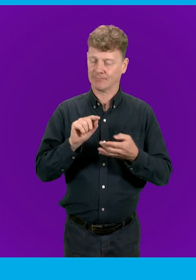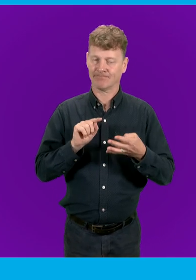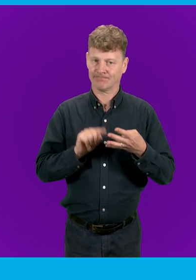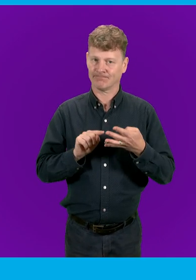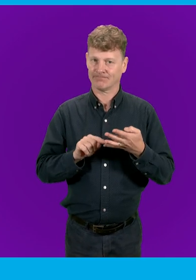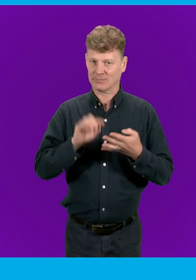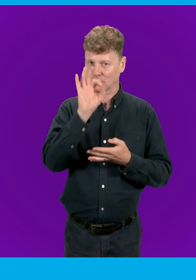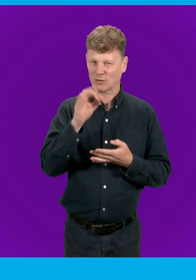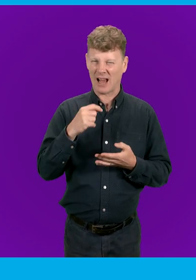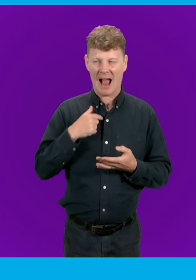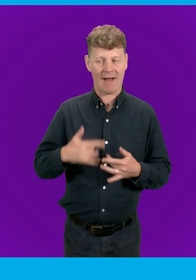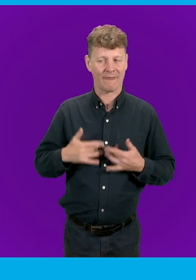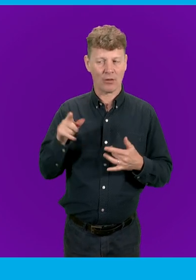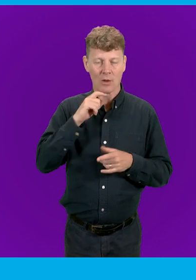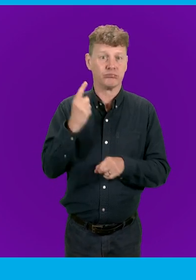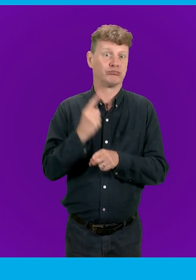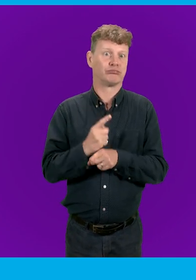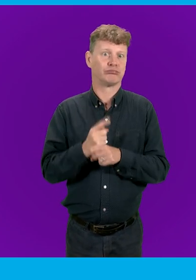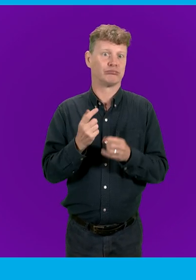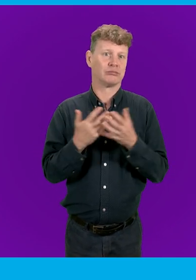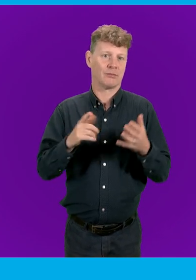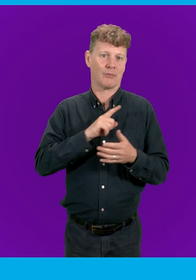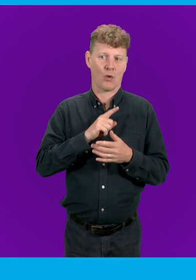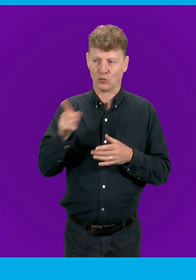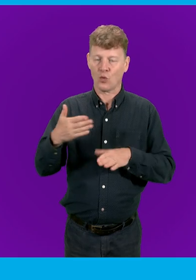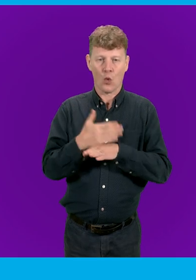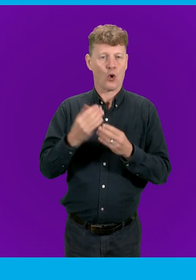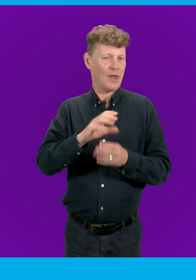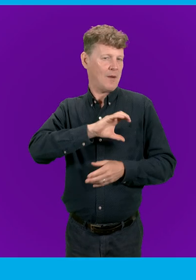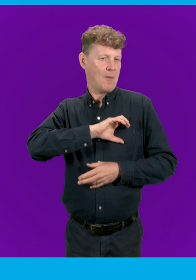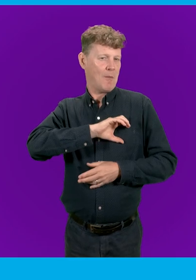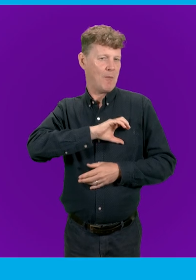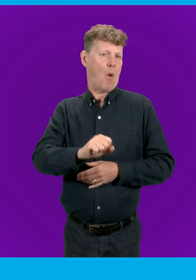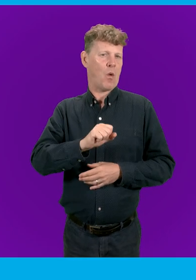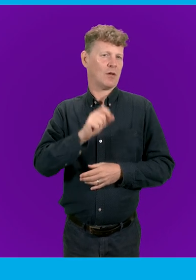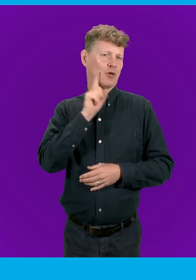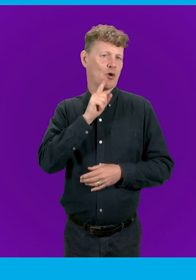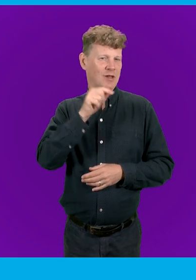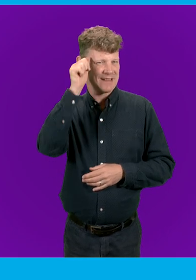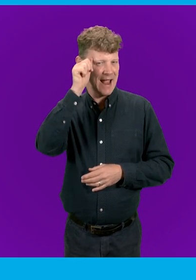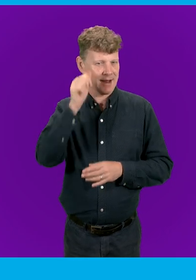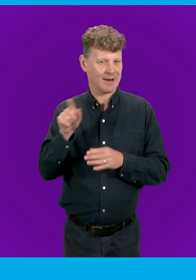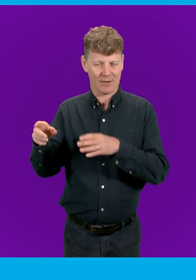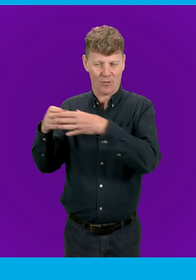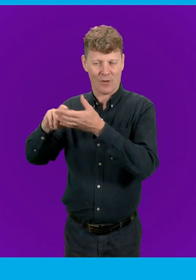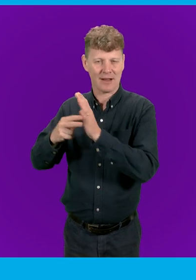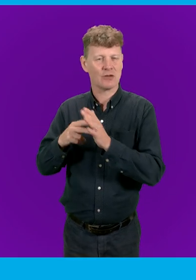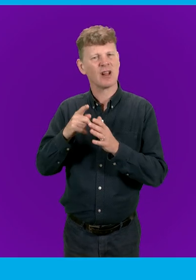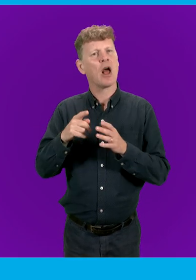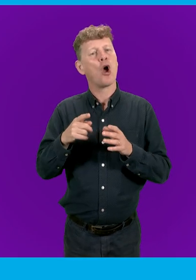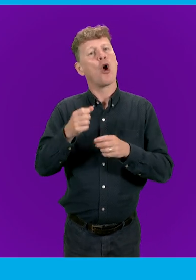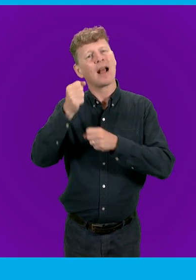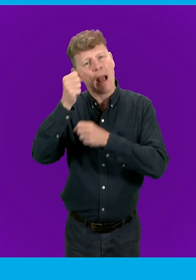that you'll have a lot to say about this, given your work with Bold Girls Ken. And why are projects and campaigns around